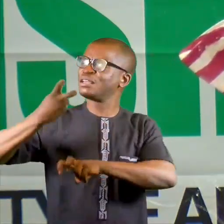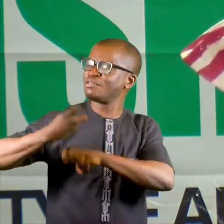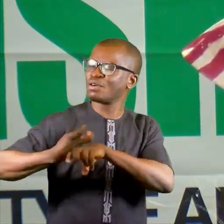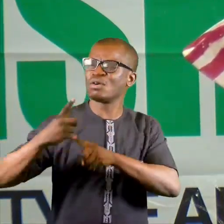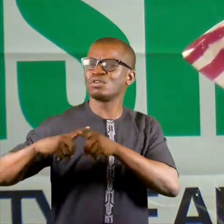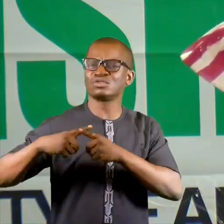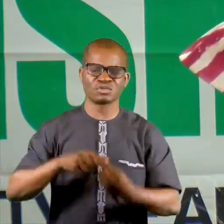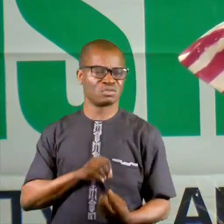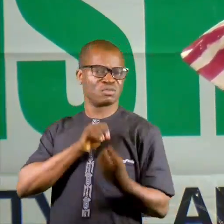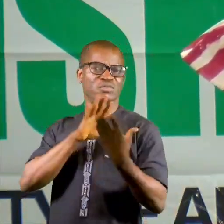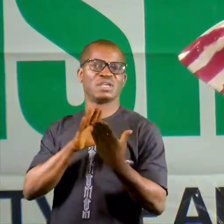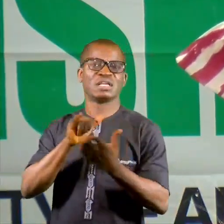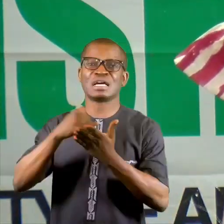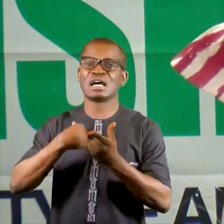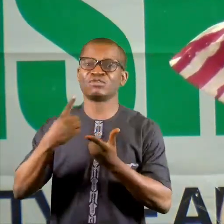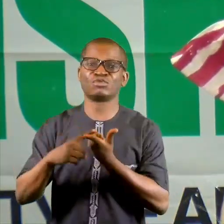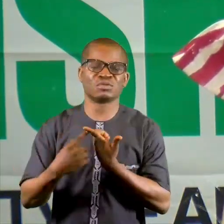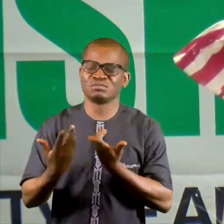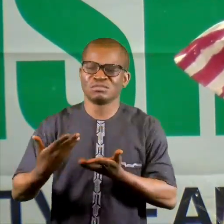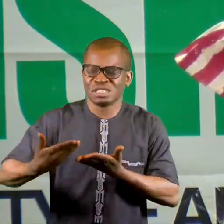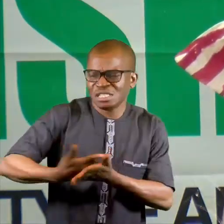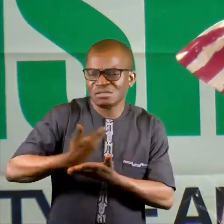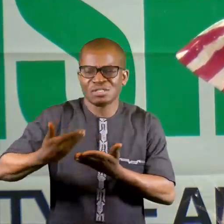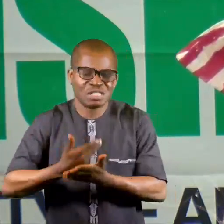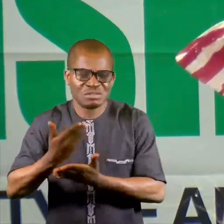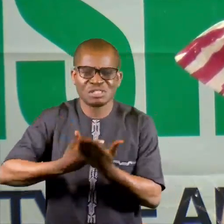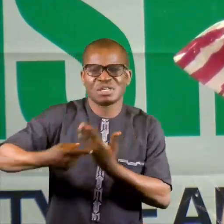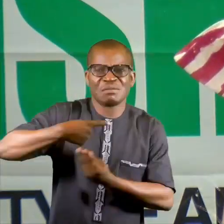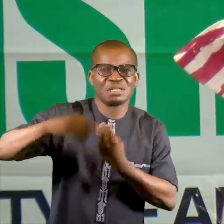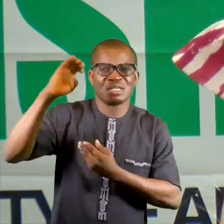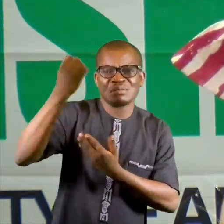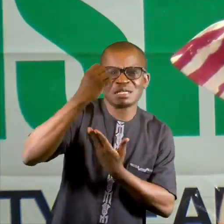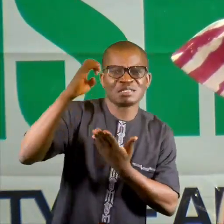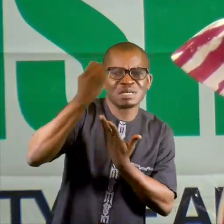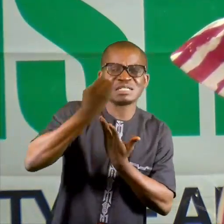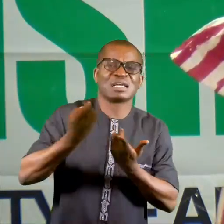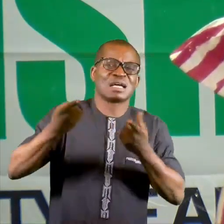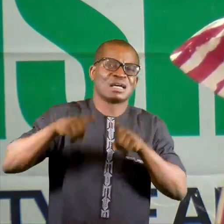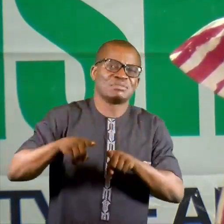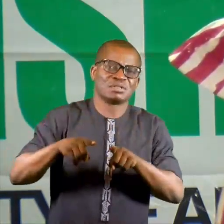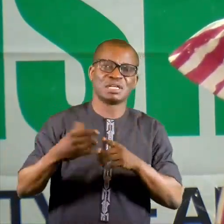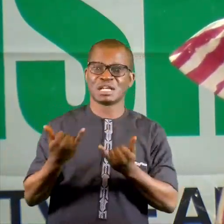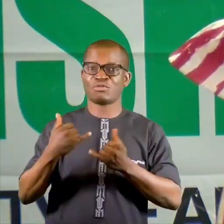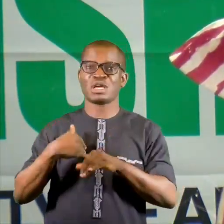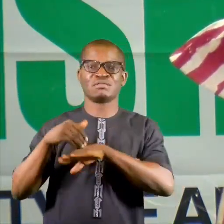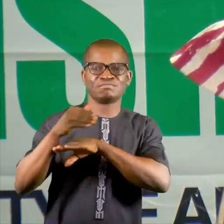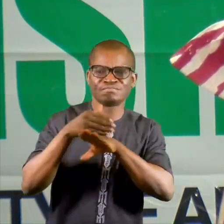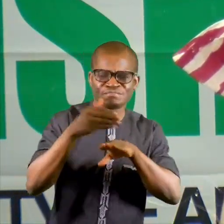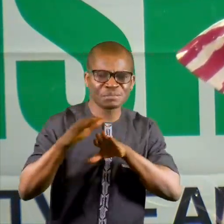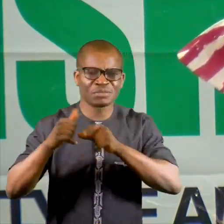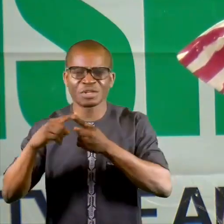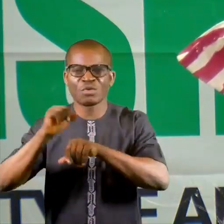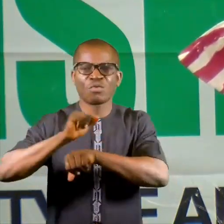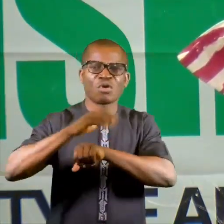spot, and one has to deal with it as it emerges. Routine emergency, already deploying and working